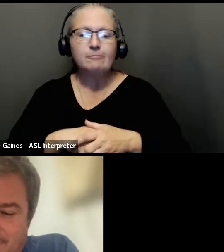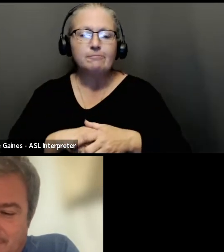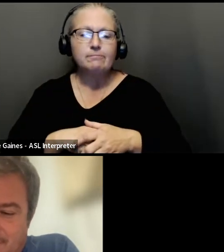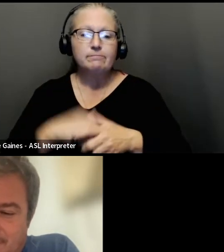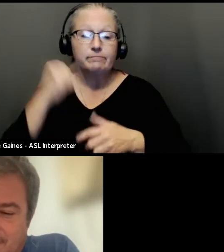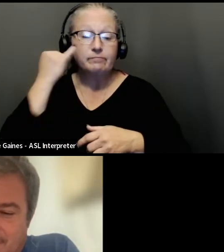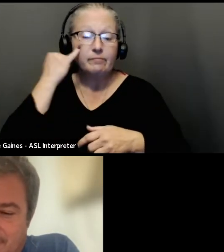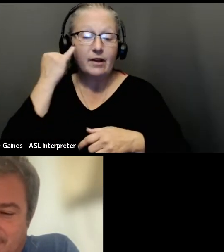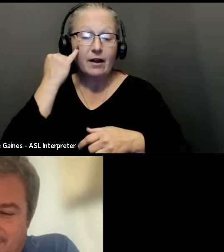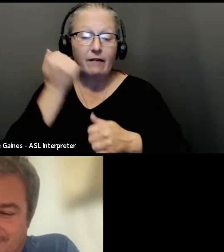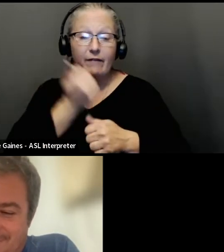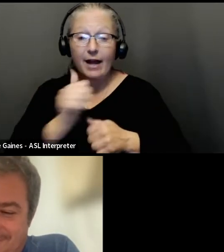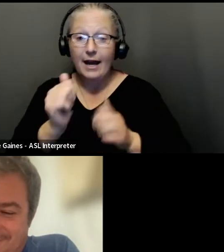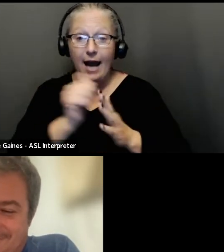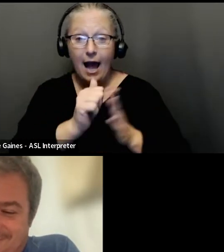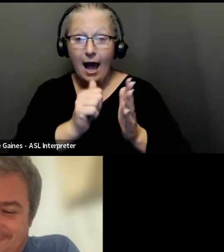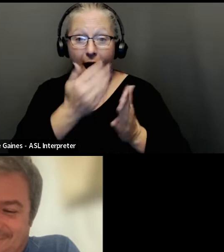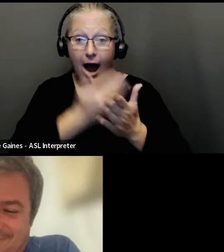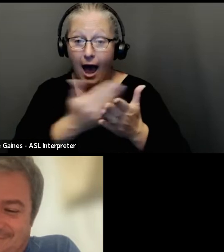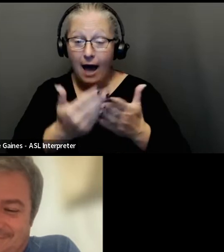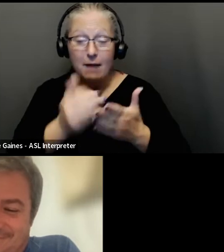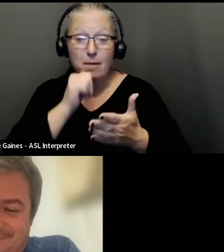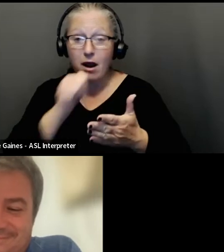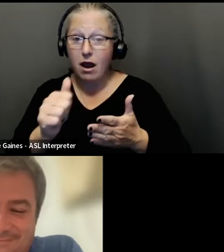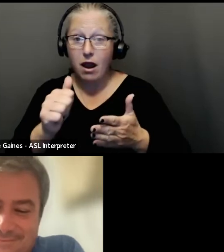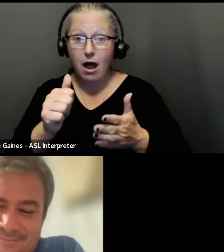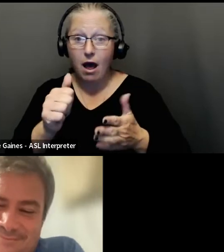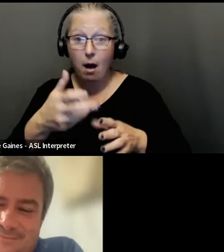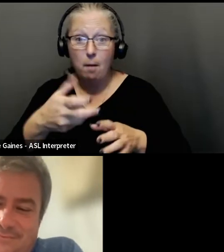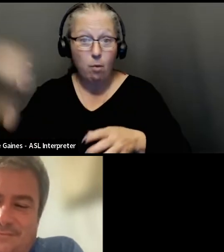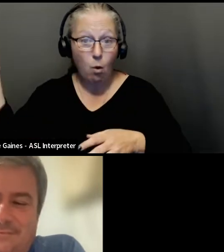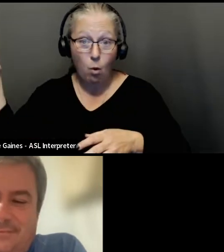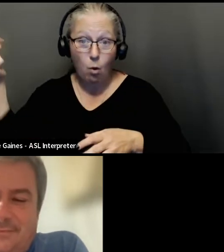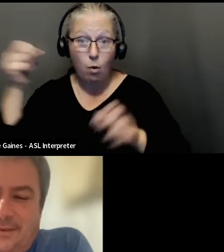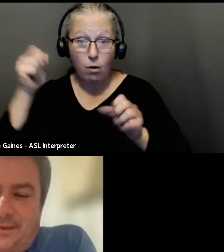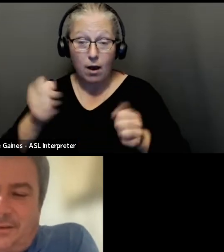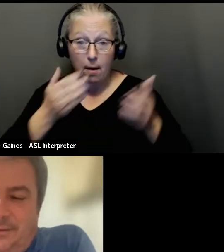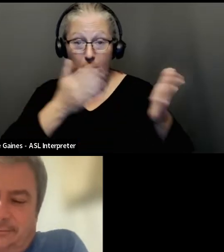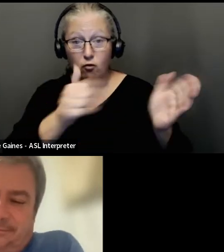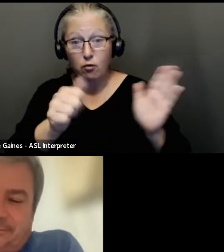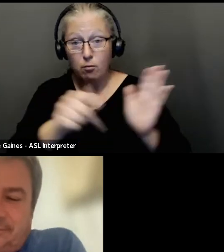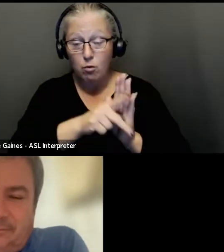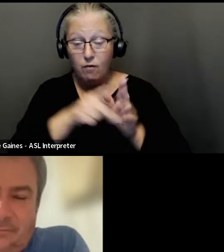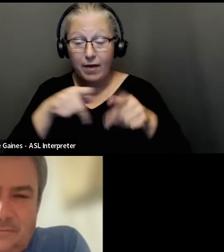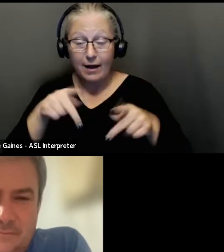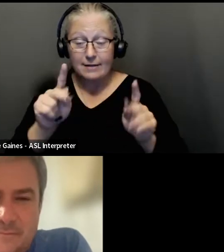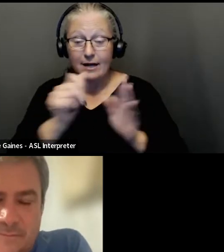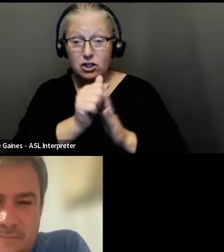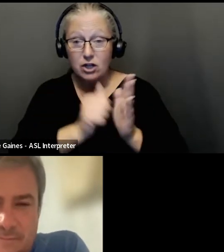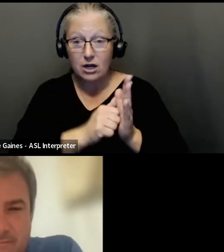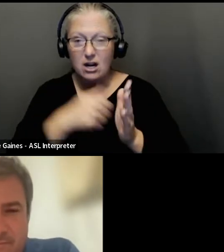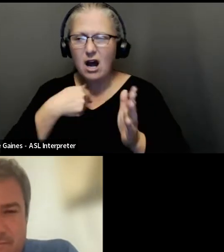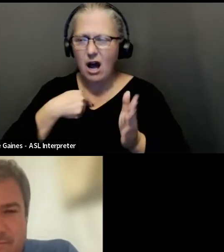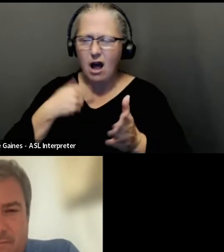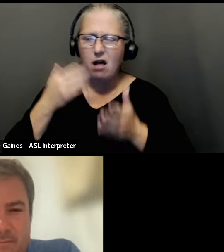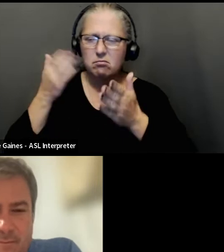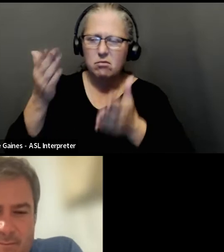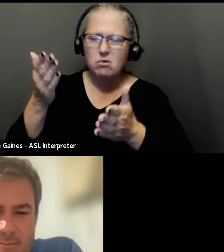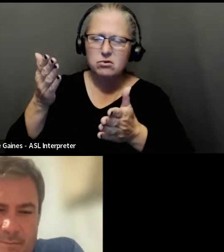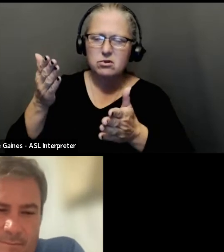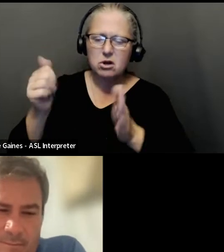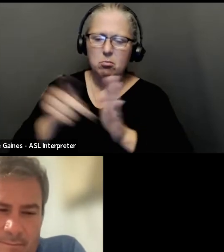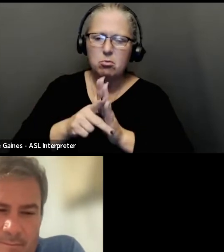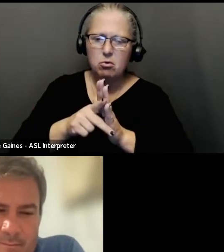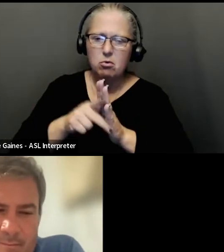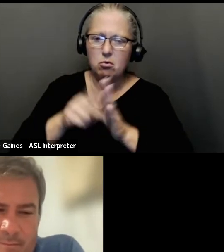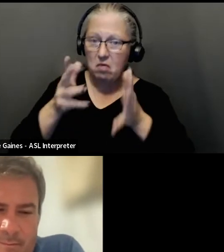If there are any items that are not going to be pulled, can we get a motion to approve that consent agenda? I'll make a motion to approve the consent as is